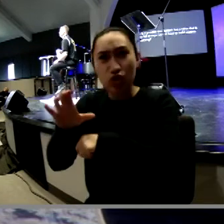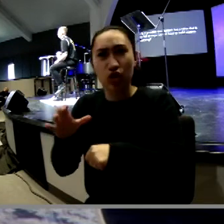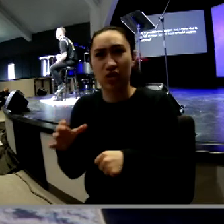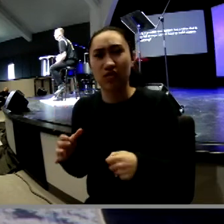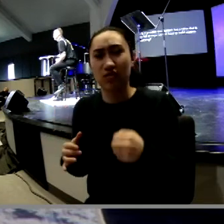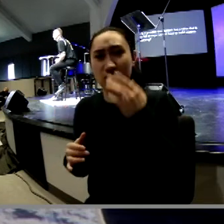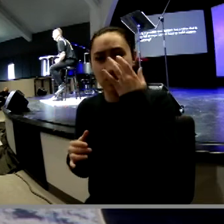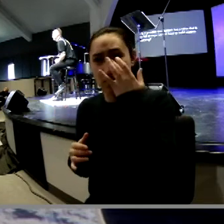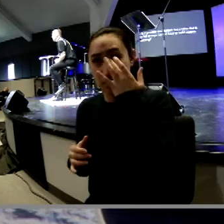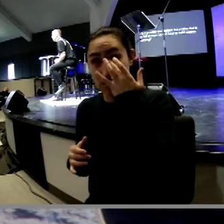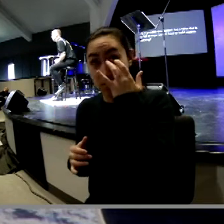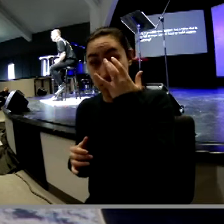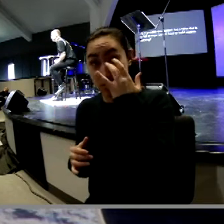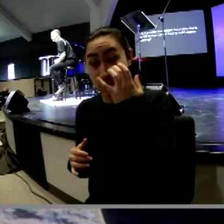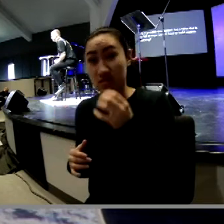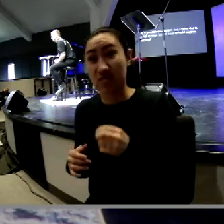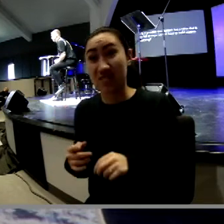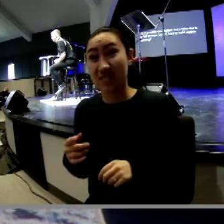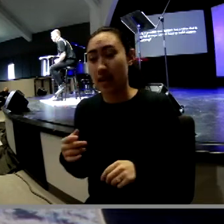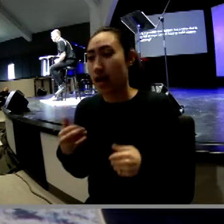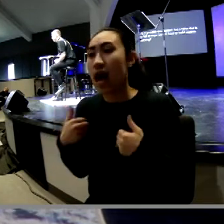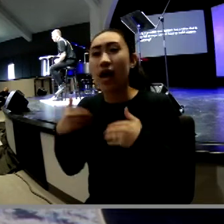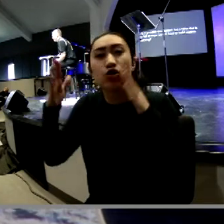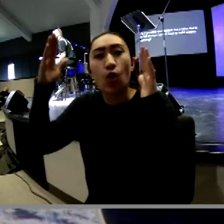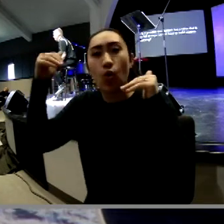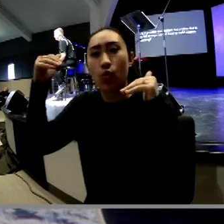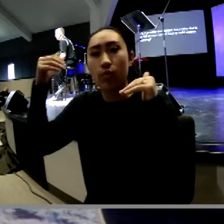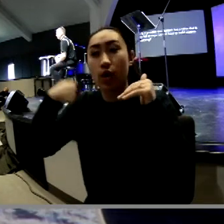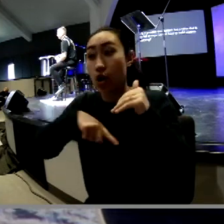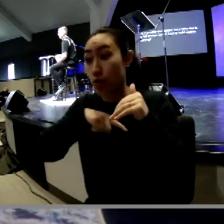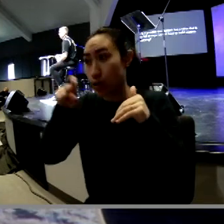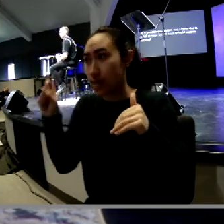actually build another building?